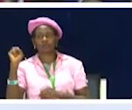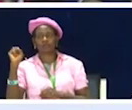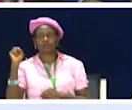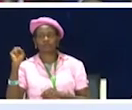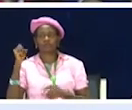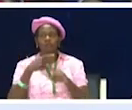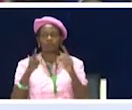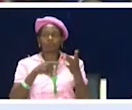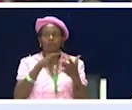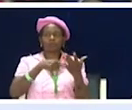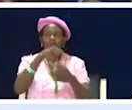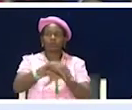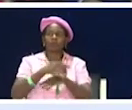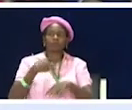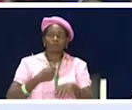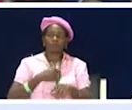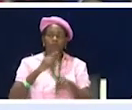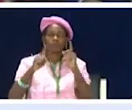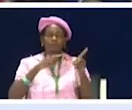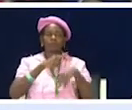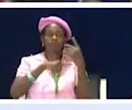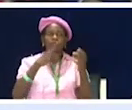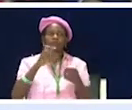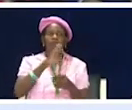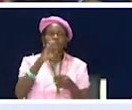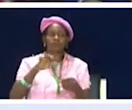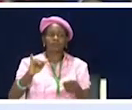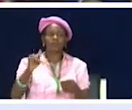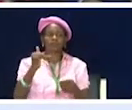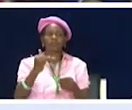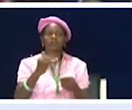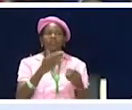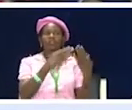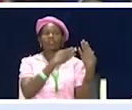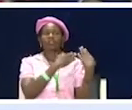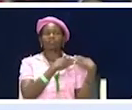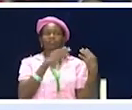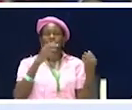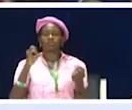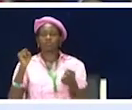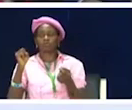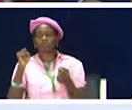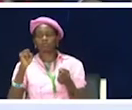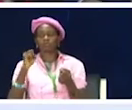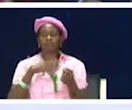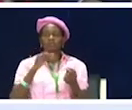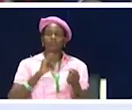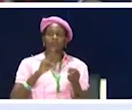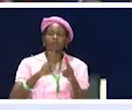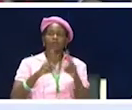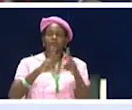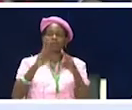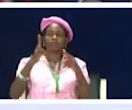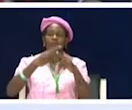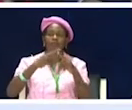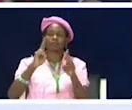But tonight we're talking about the everlasting arms, and I will be very, very